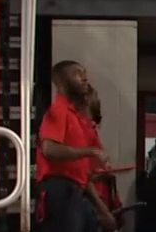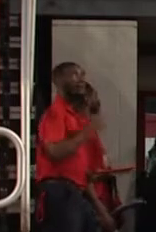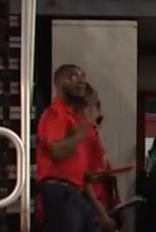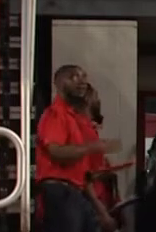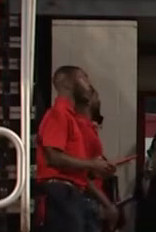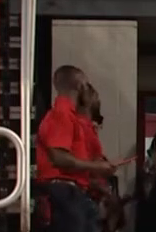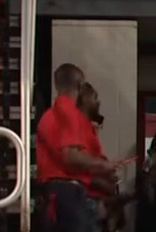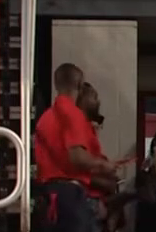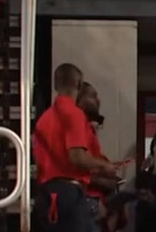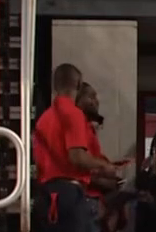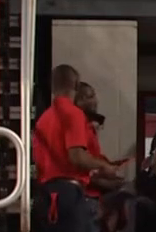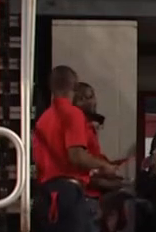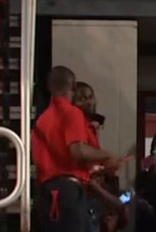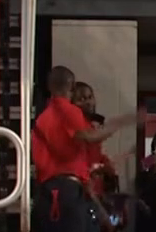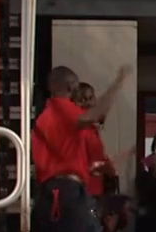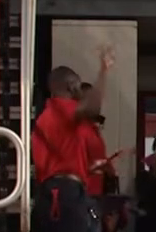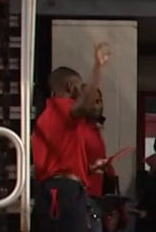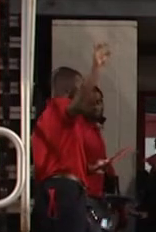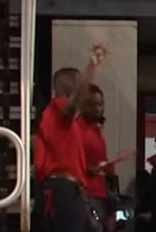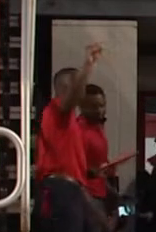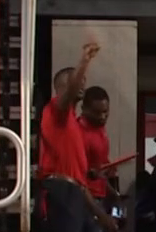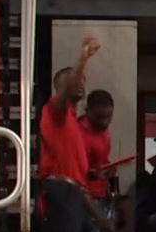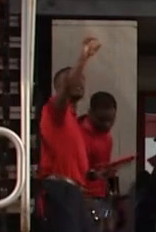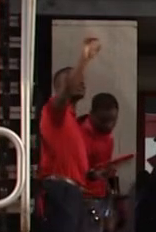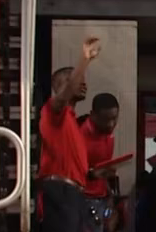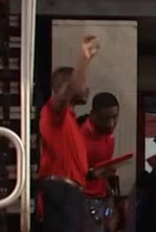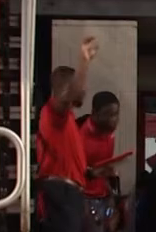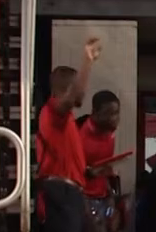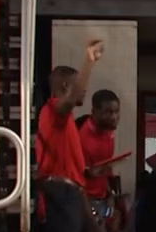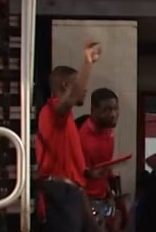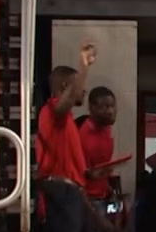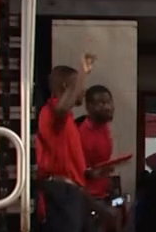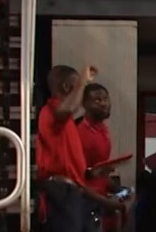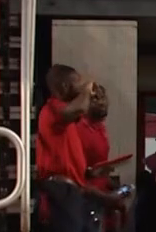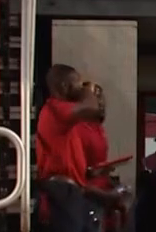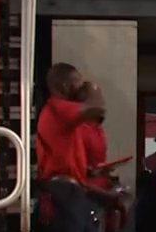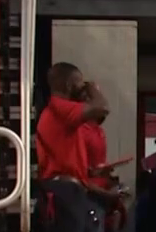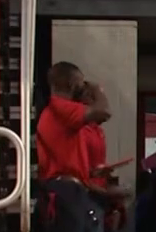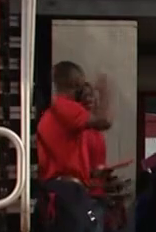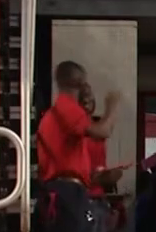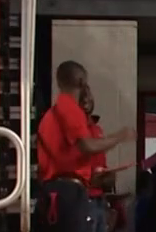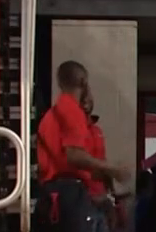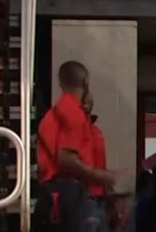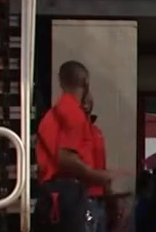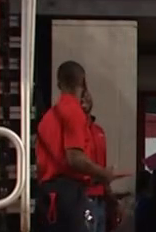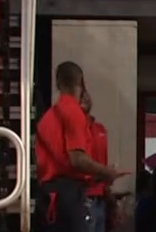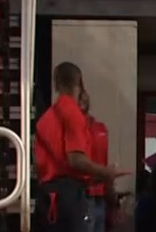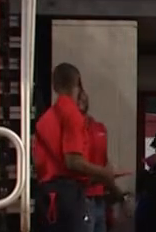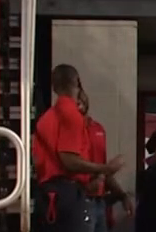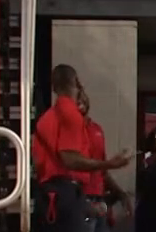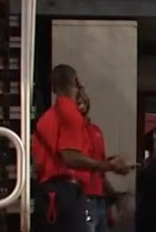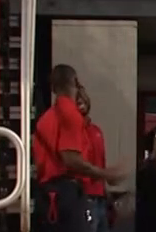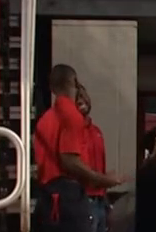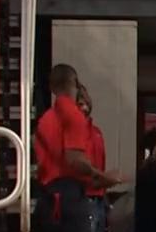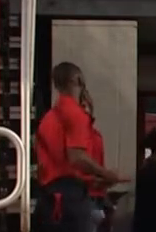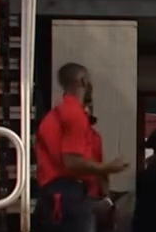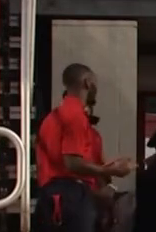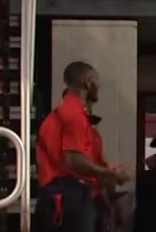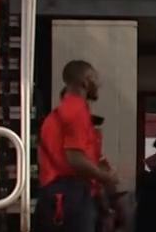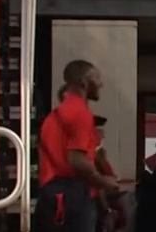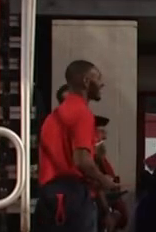heights and expand more boundaries while educating and graduating highly trained, motivated individuals.